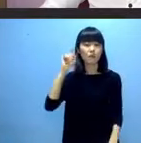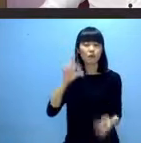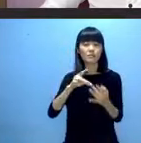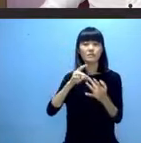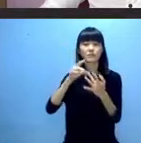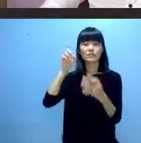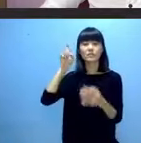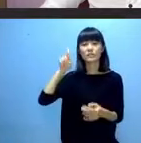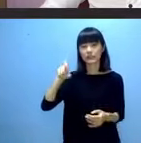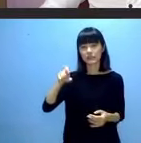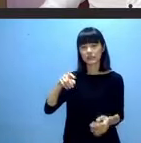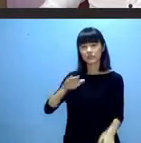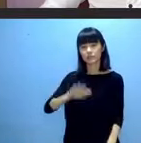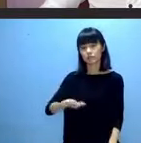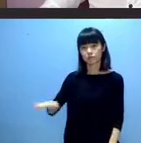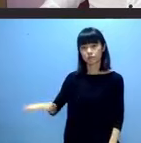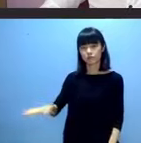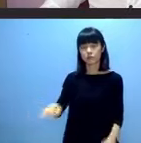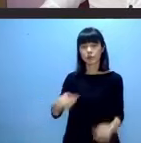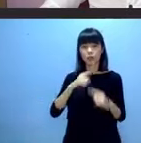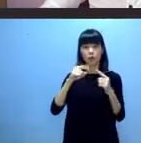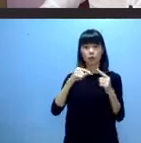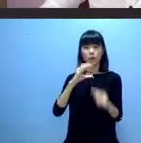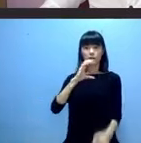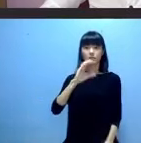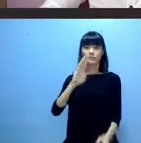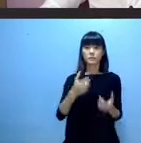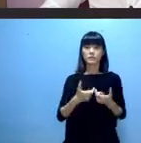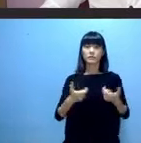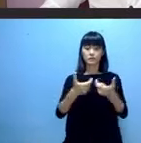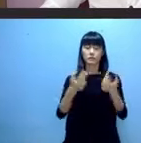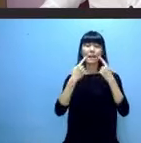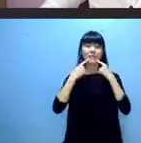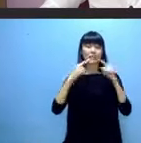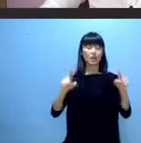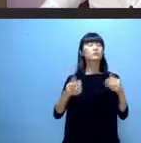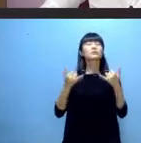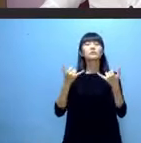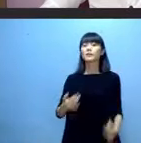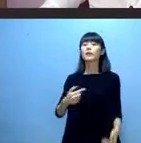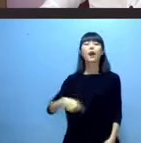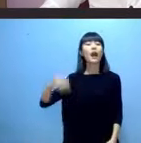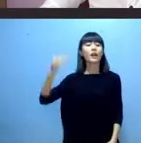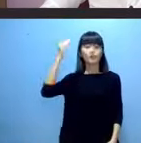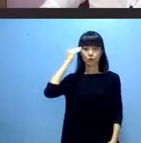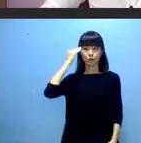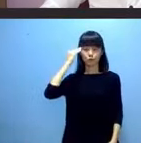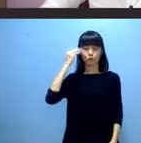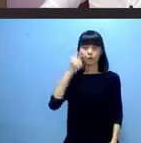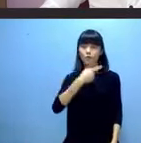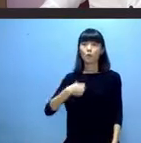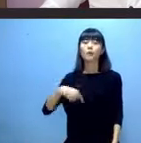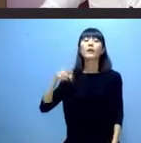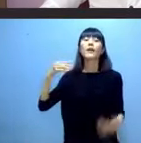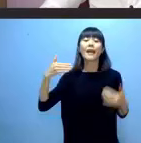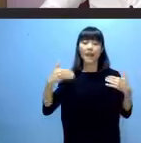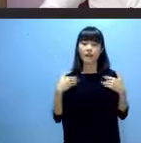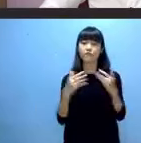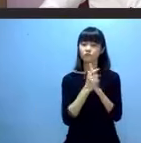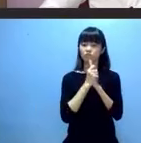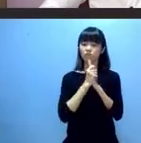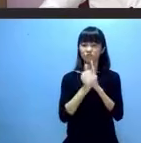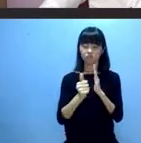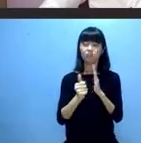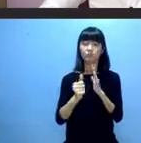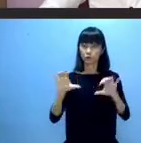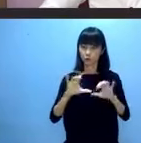breaker measures were announced, immediately I knew, you know, Society Staples has the capacity to do this. This is something that we